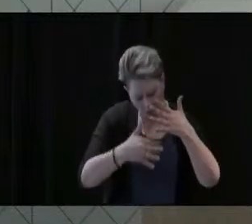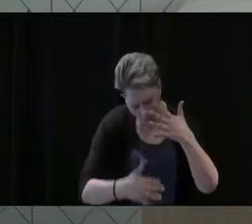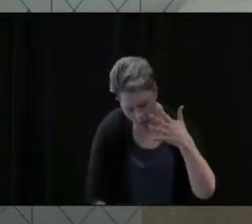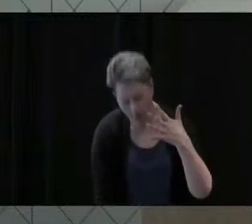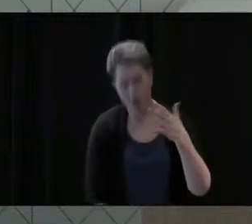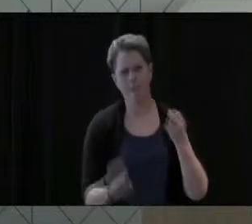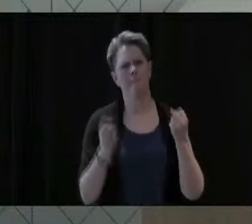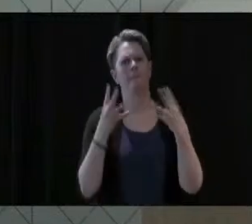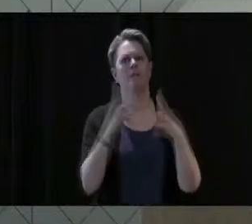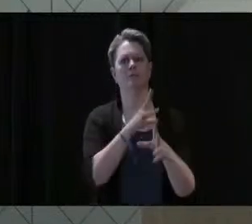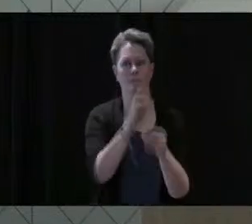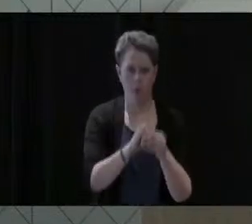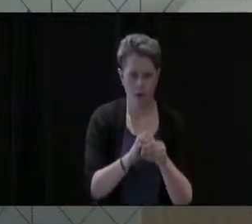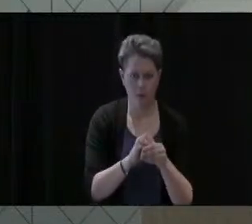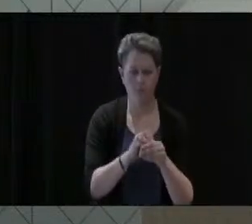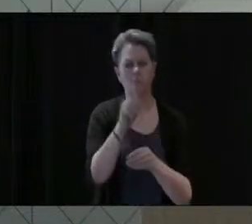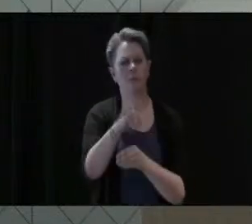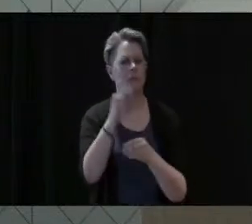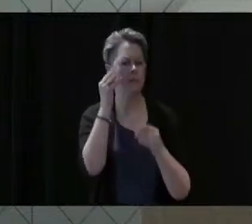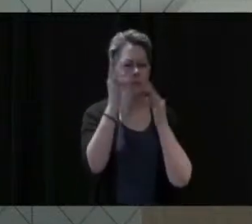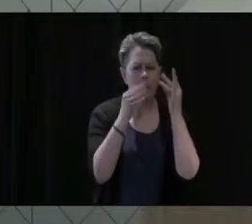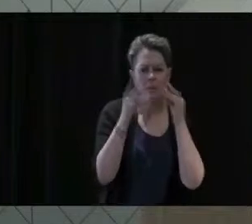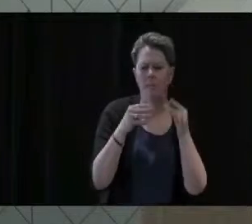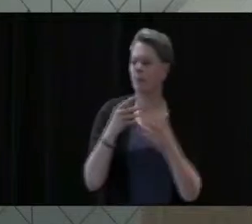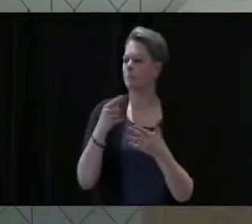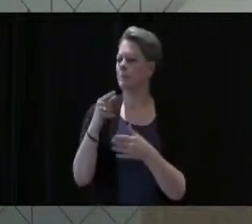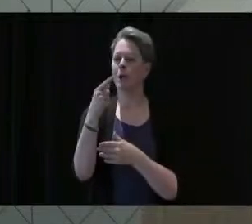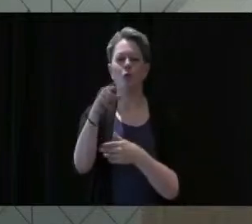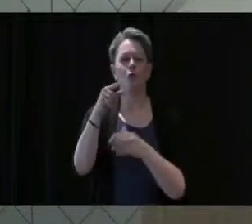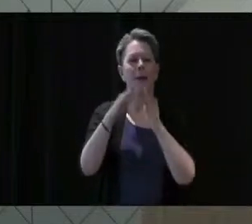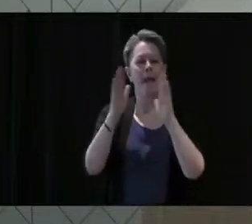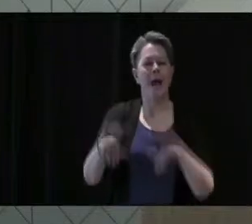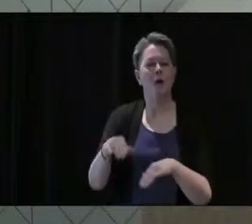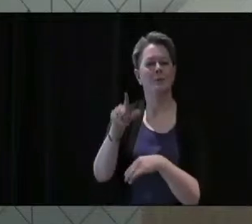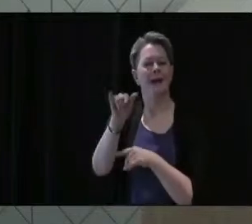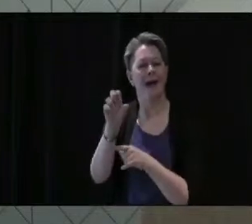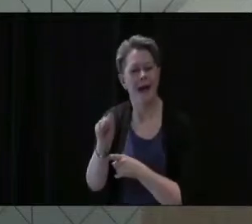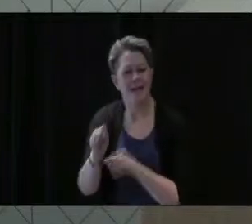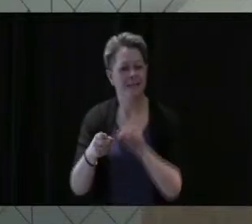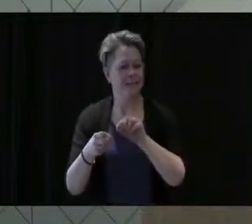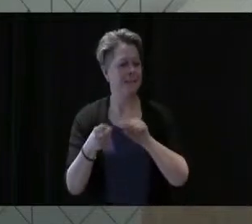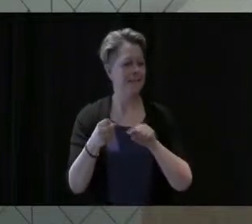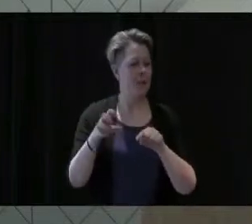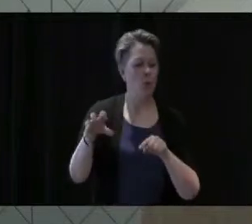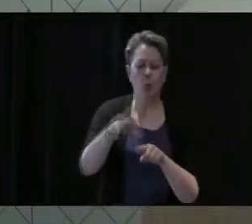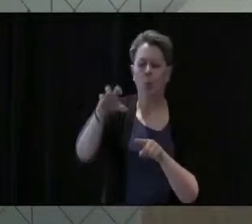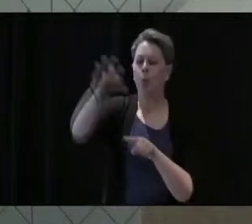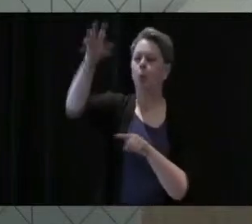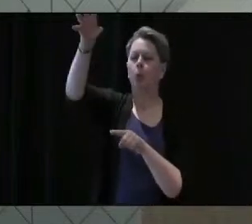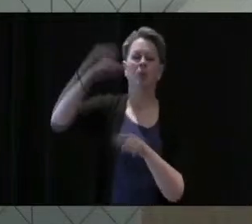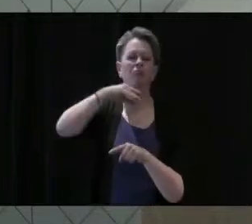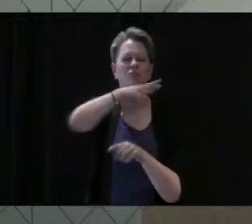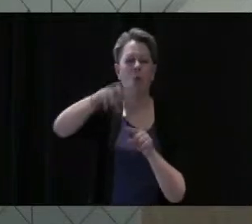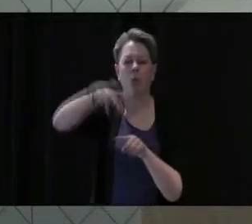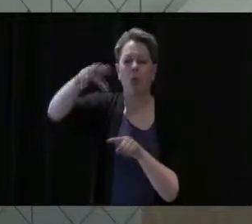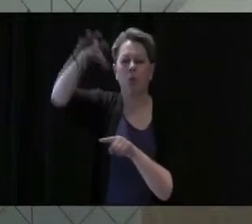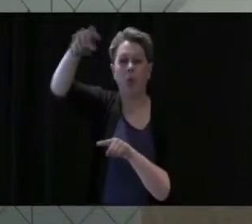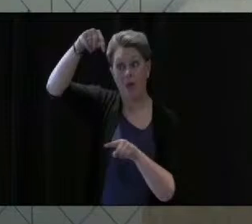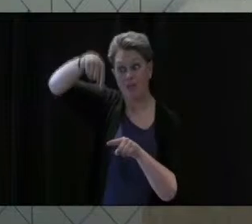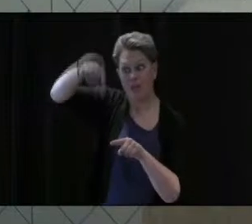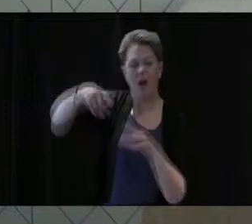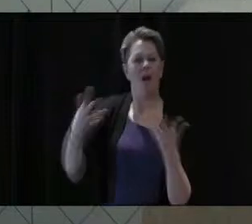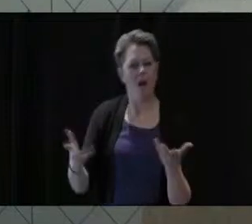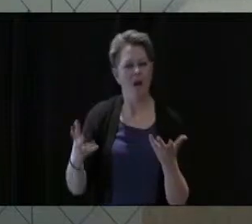the targets for greenhouse gas emissions and be very deliberate about how they can be